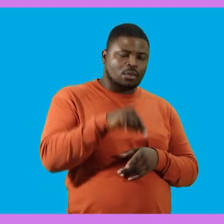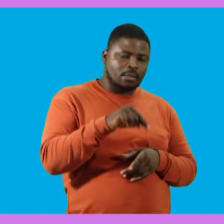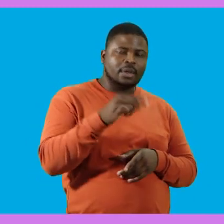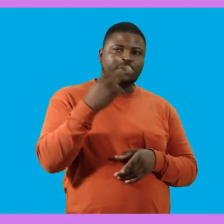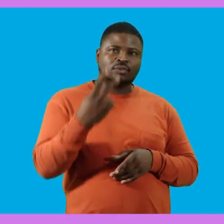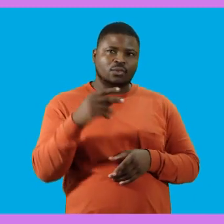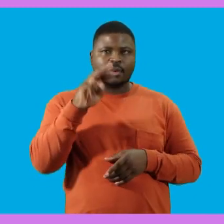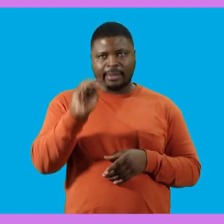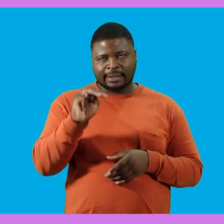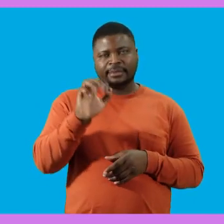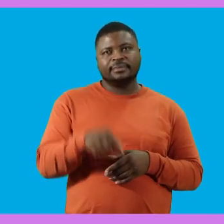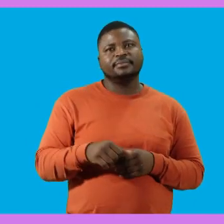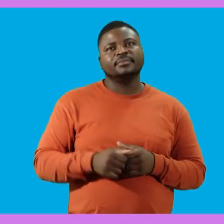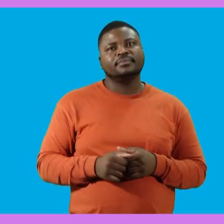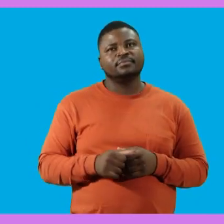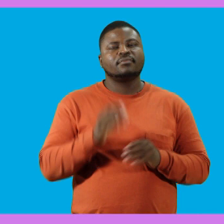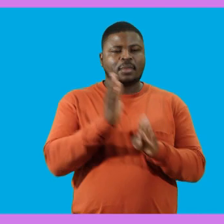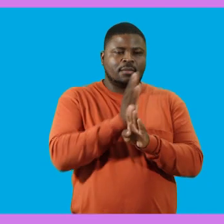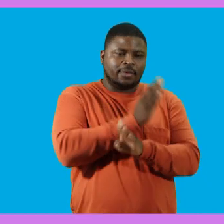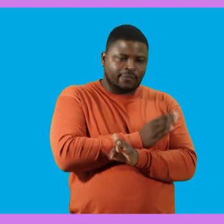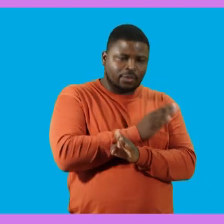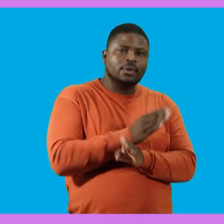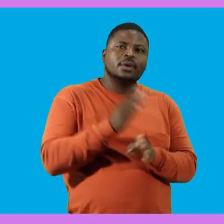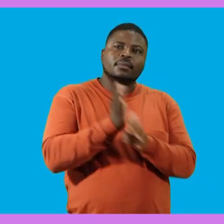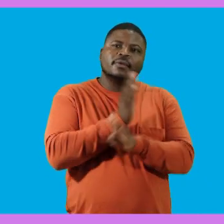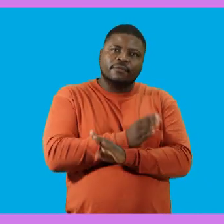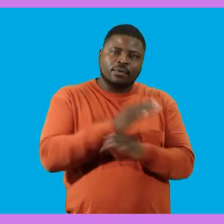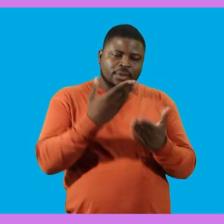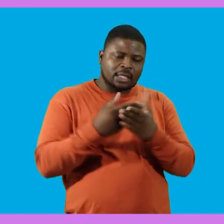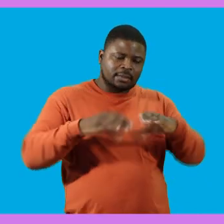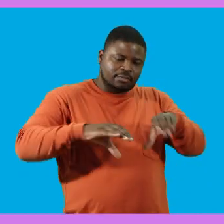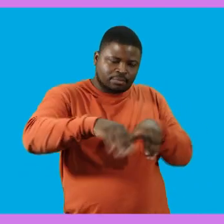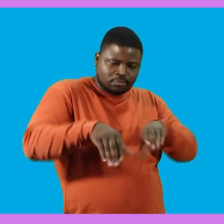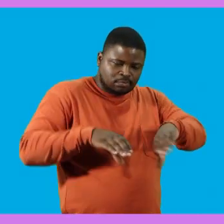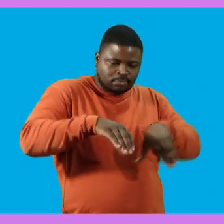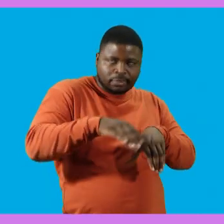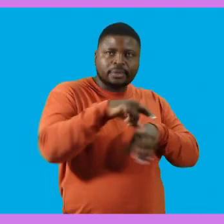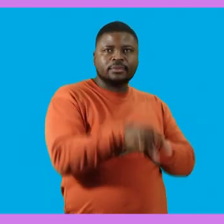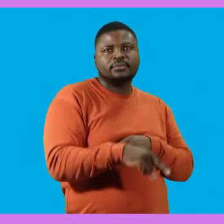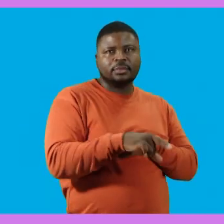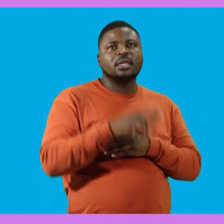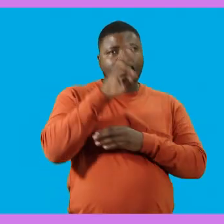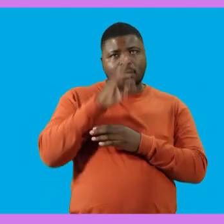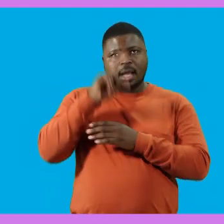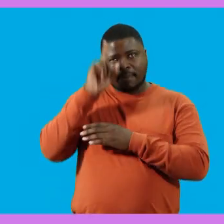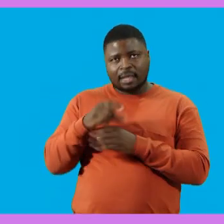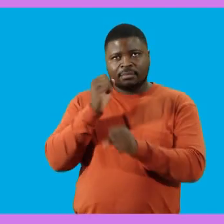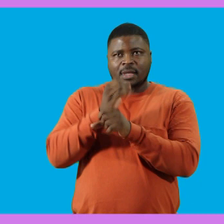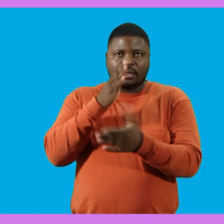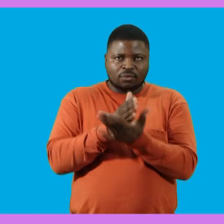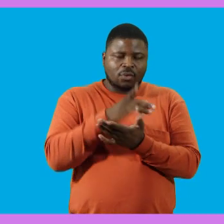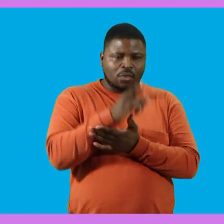1.2 meters. Before the paving can be laid, the courtyard needs a foundation. If the foundation is